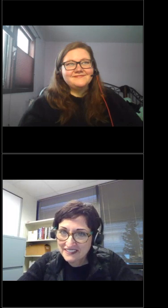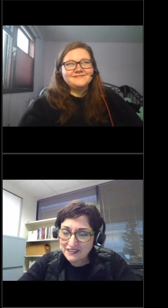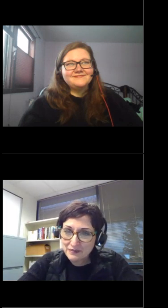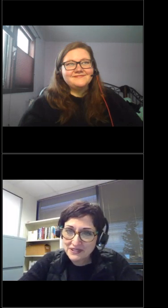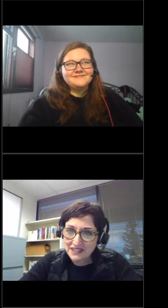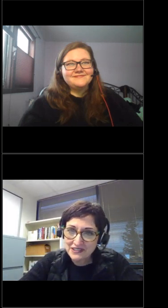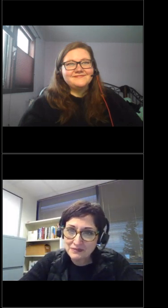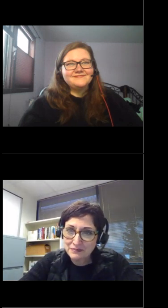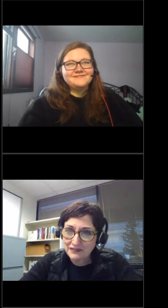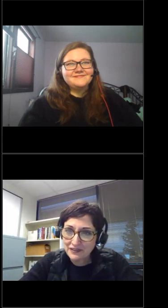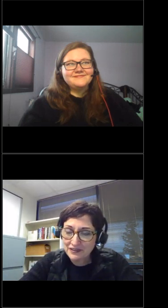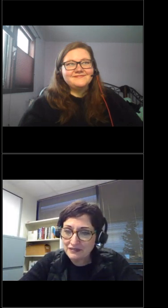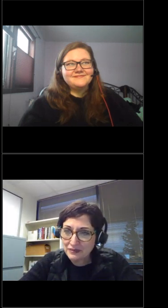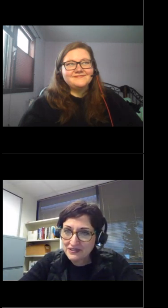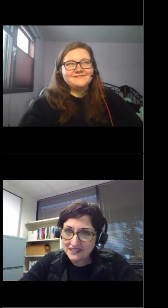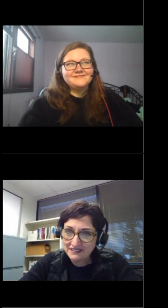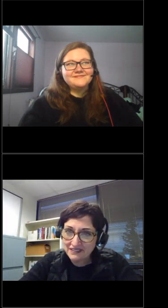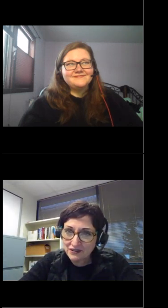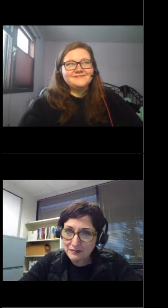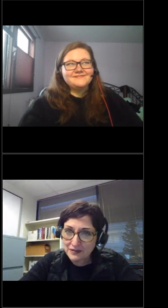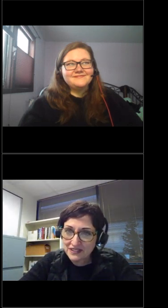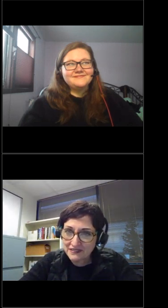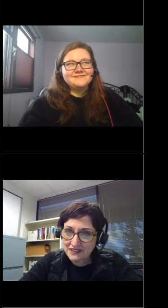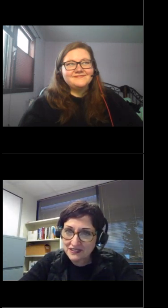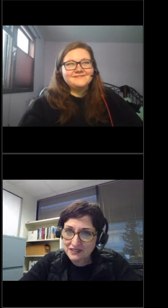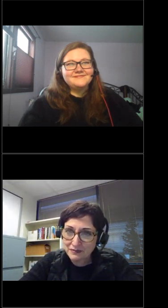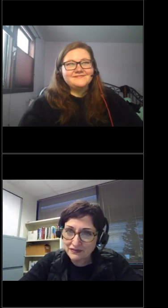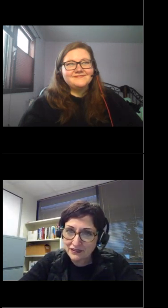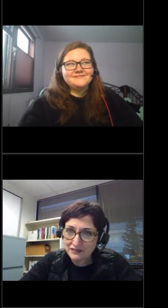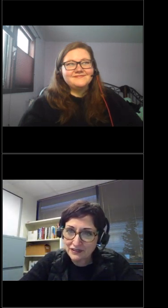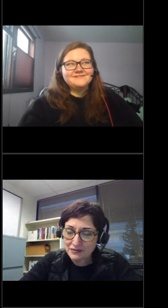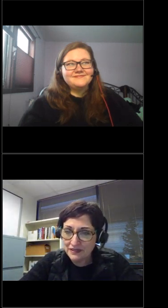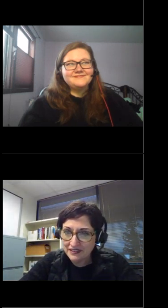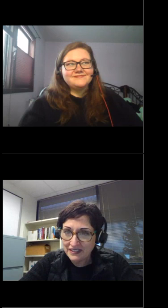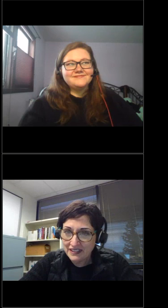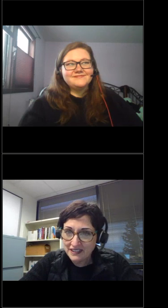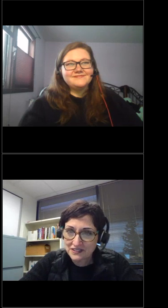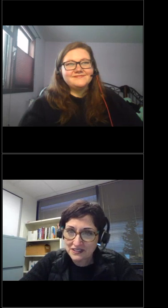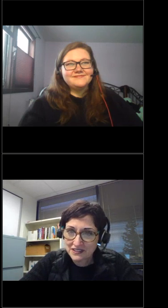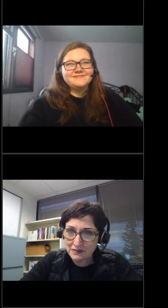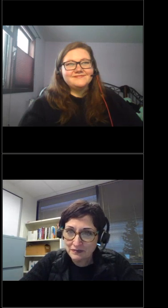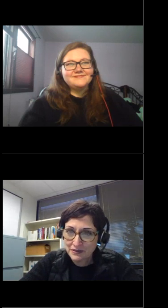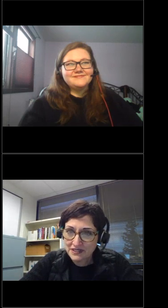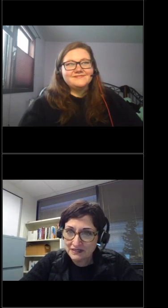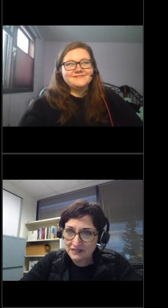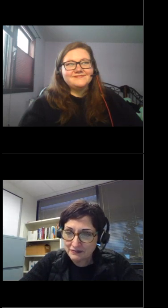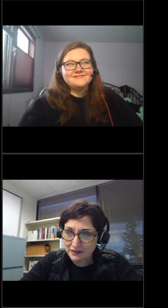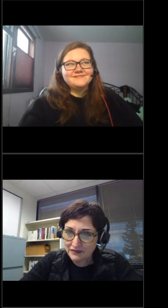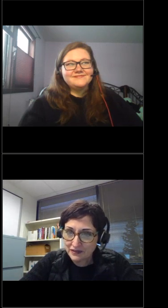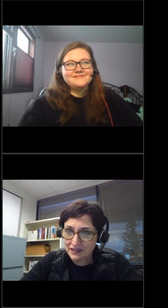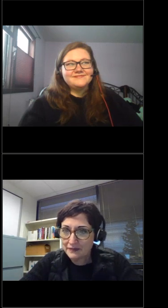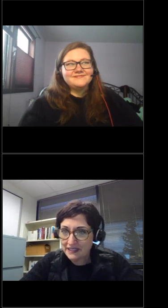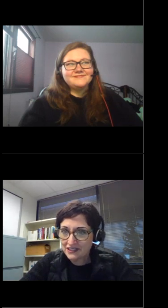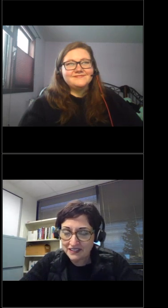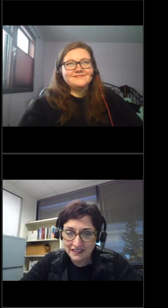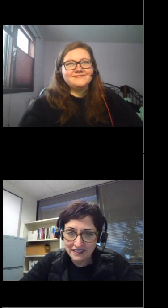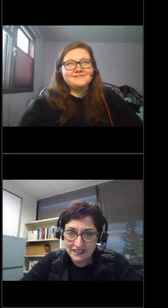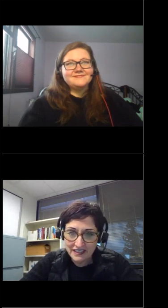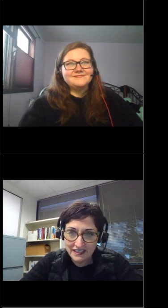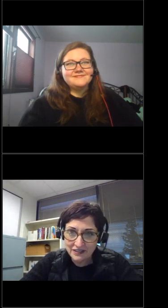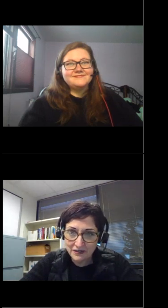like 9% of us prefer in person, 30% of us prefer virtual, and 61% prefer a